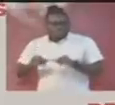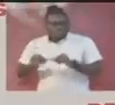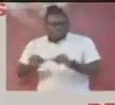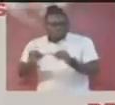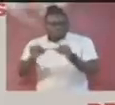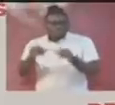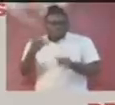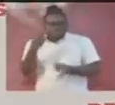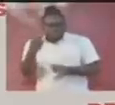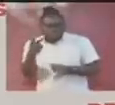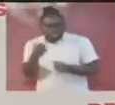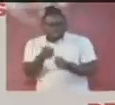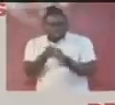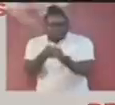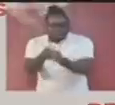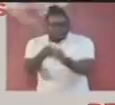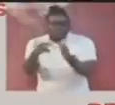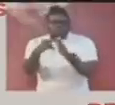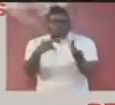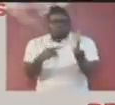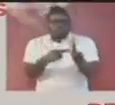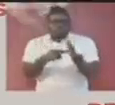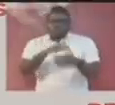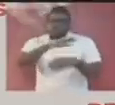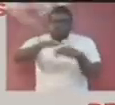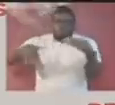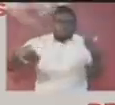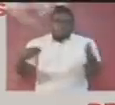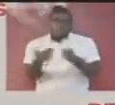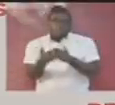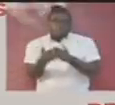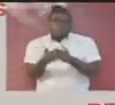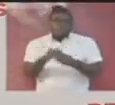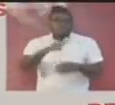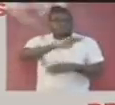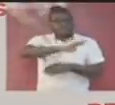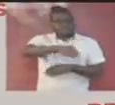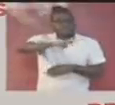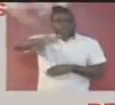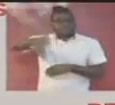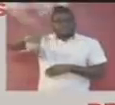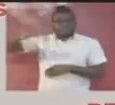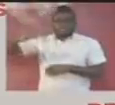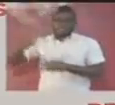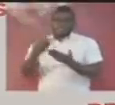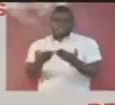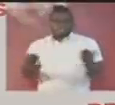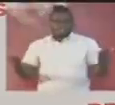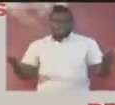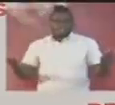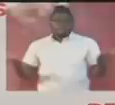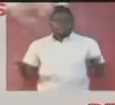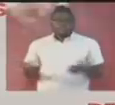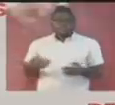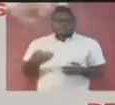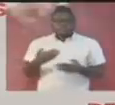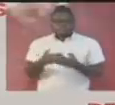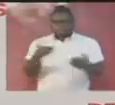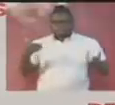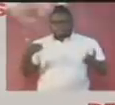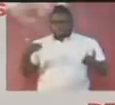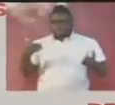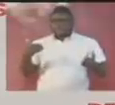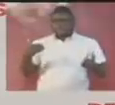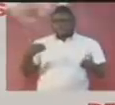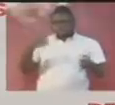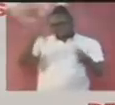it's all of those factors that we take into account before we decide on any measures to implement